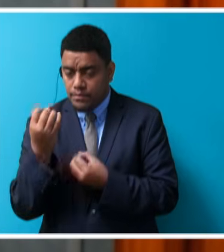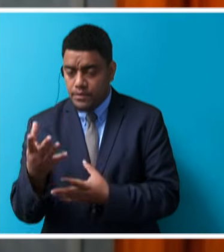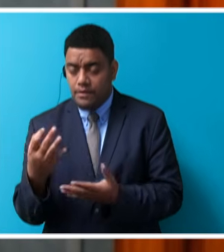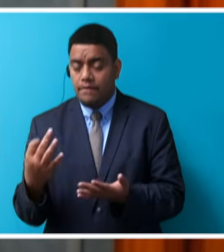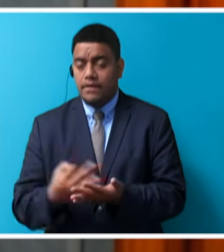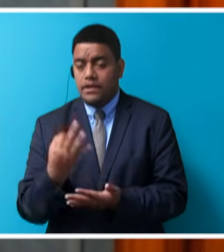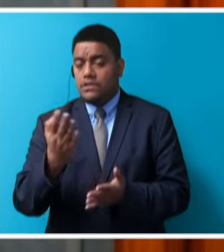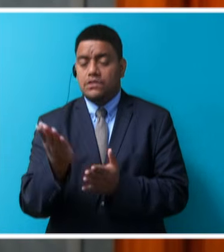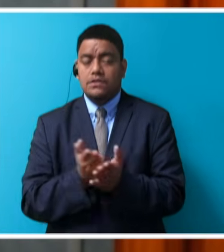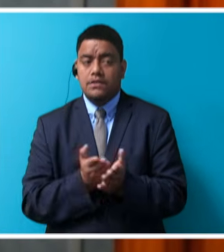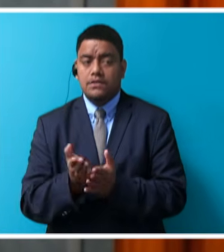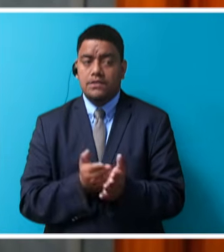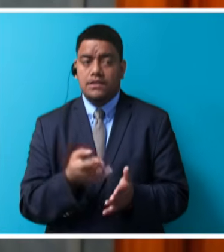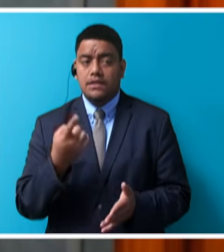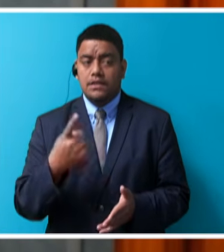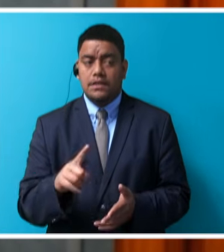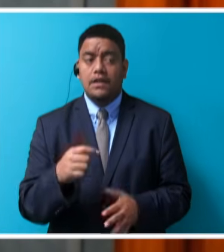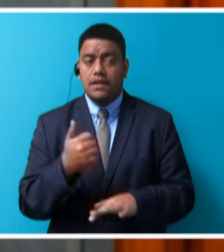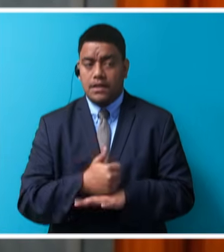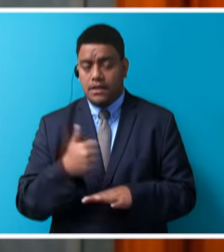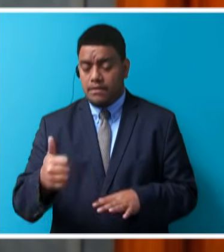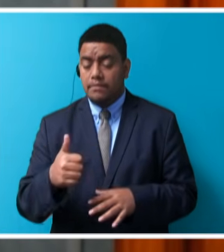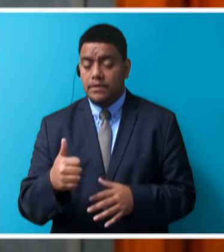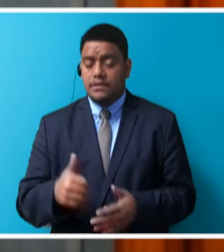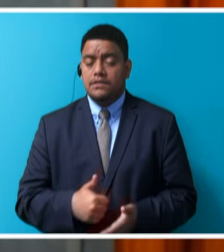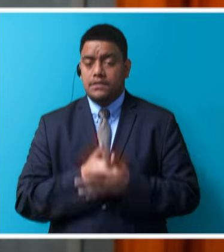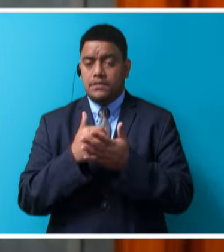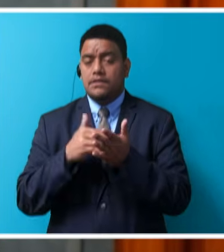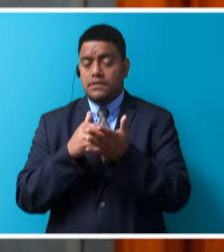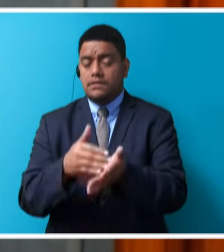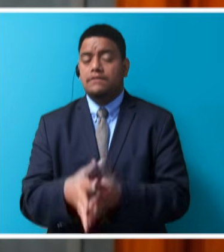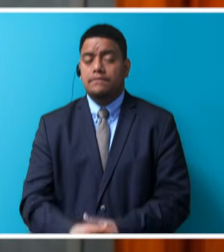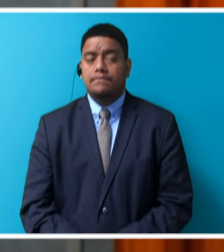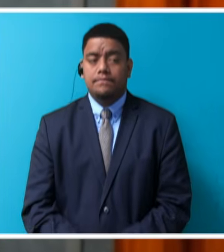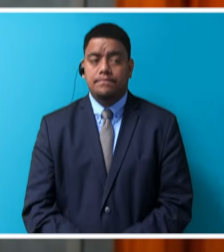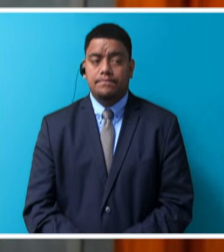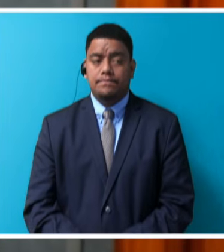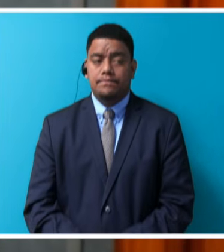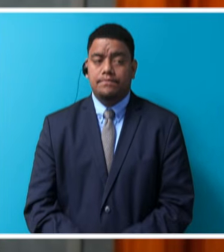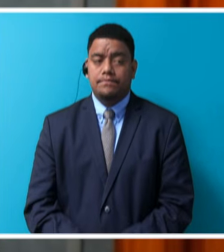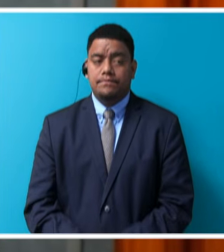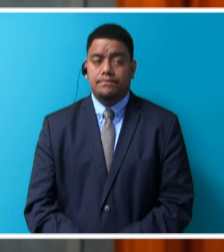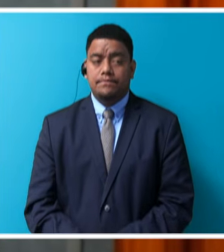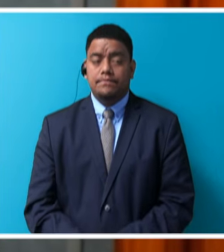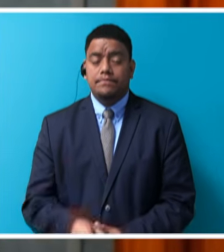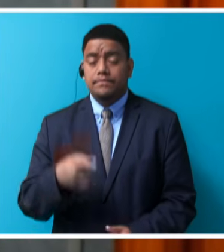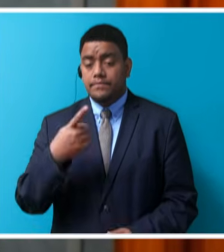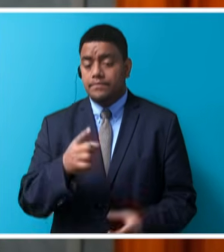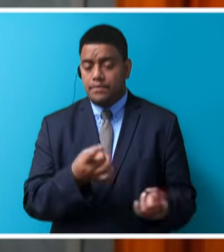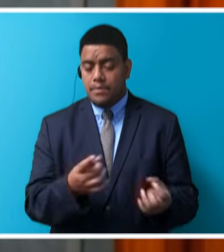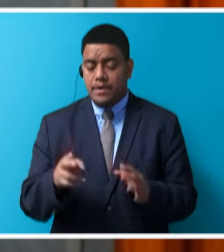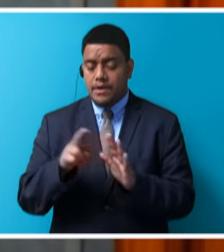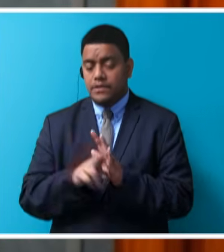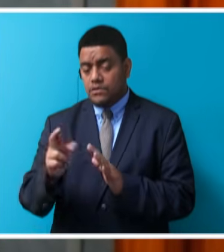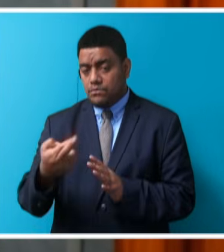financial services, and government assistance. On NDRMO, preparedness, response,